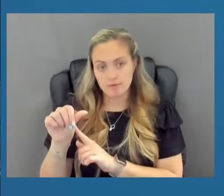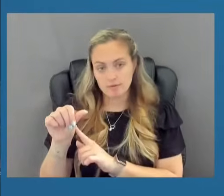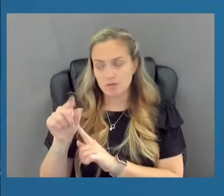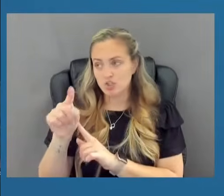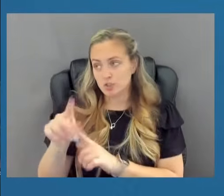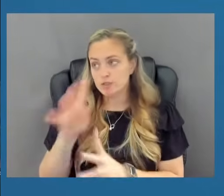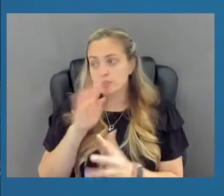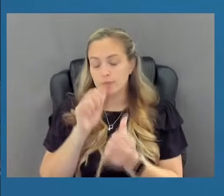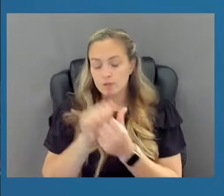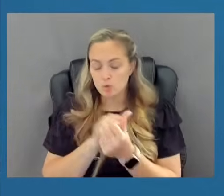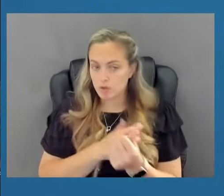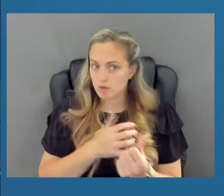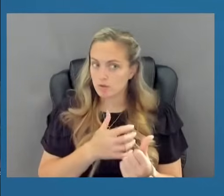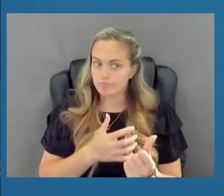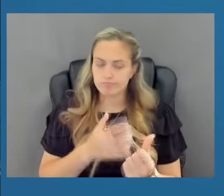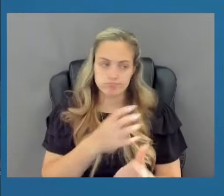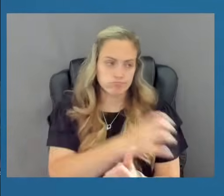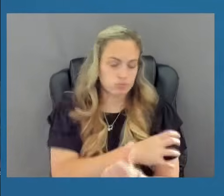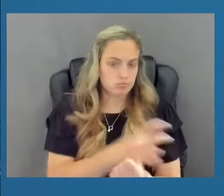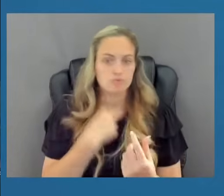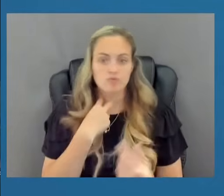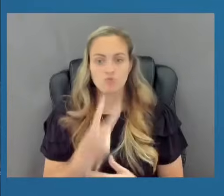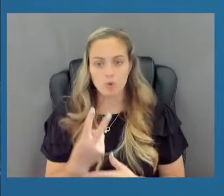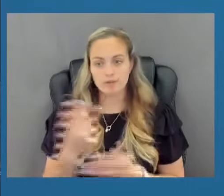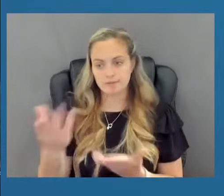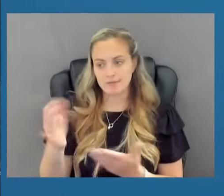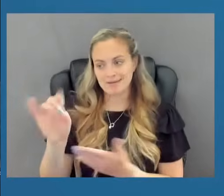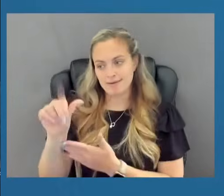with a powerful voice. Ladies and gentlemen, welcome our